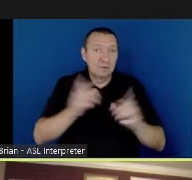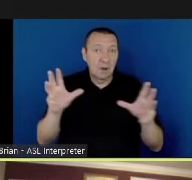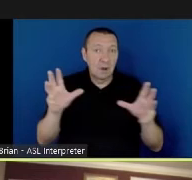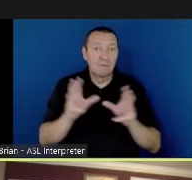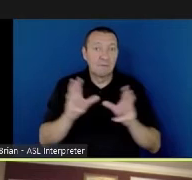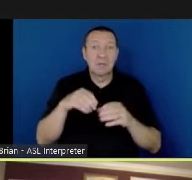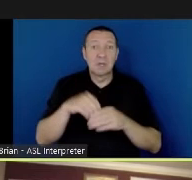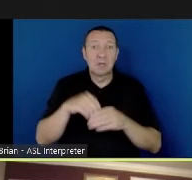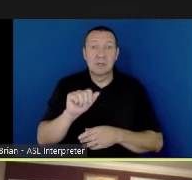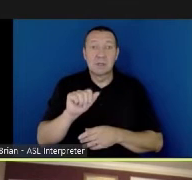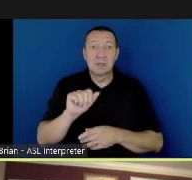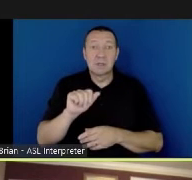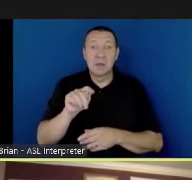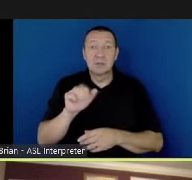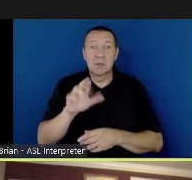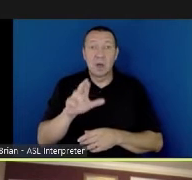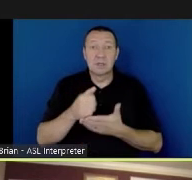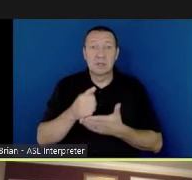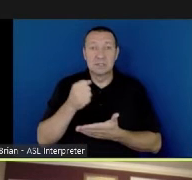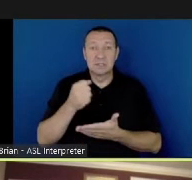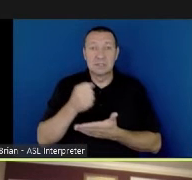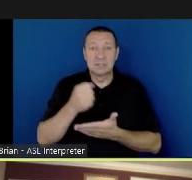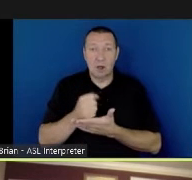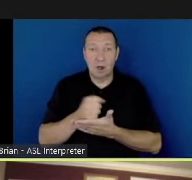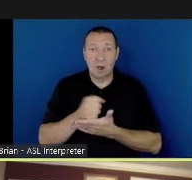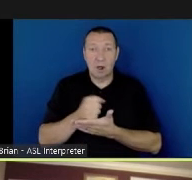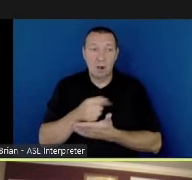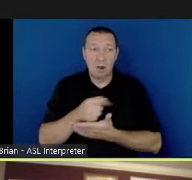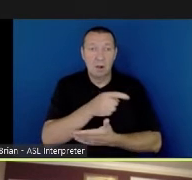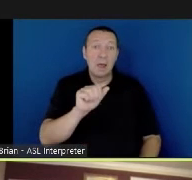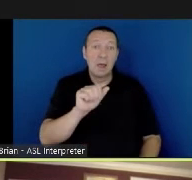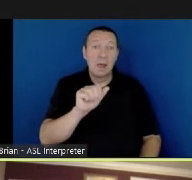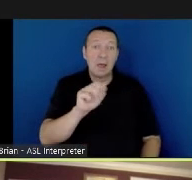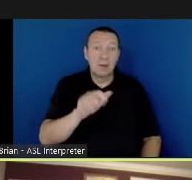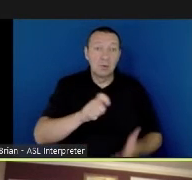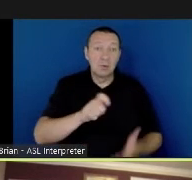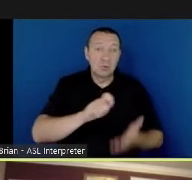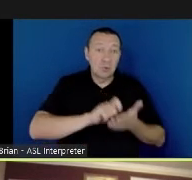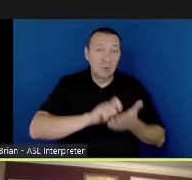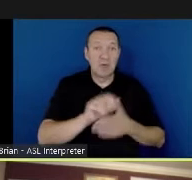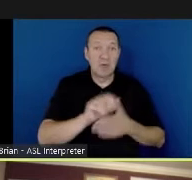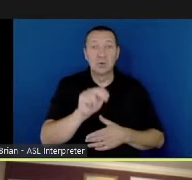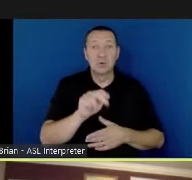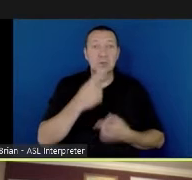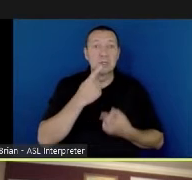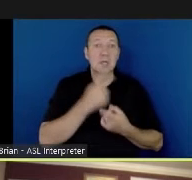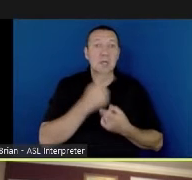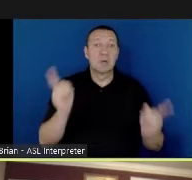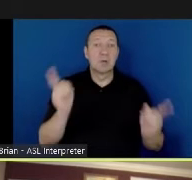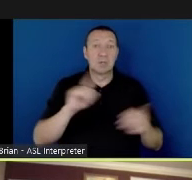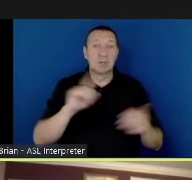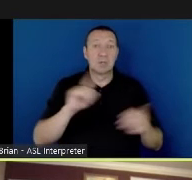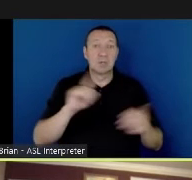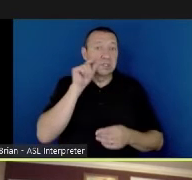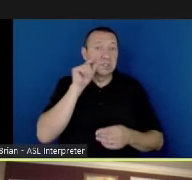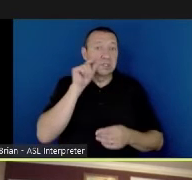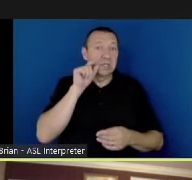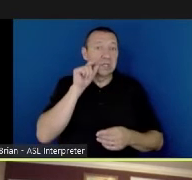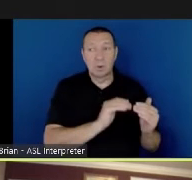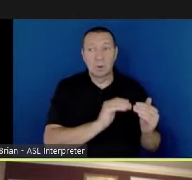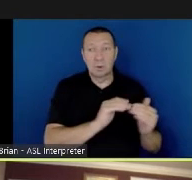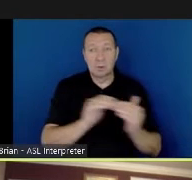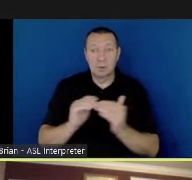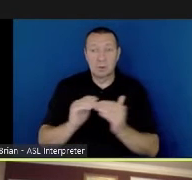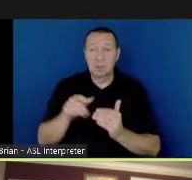Senegal. Amy was one of the drafters of the UN Declaration on Gender Equality, and she partnered